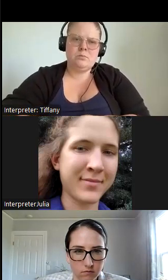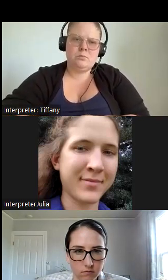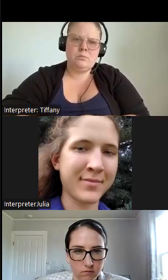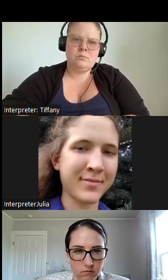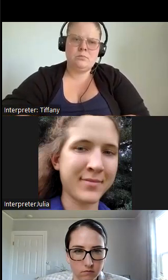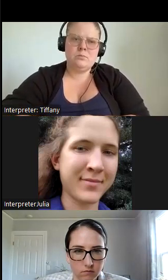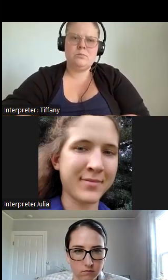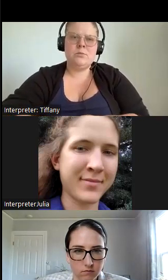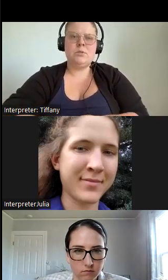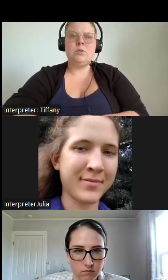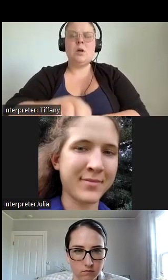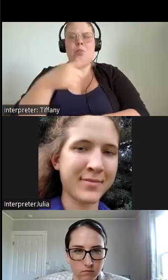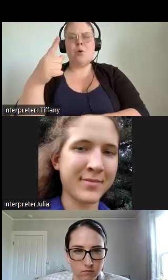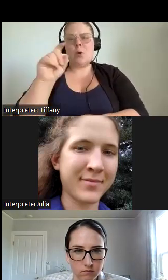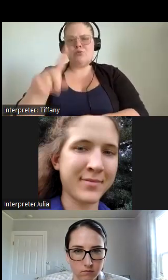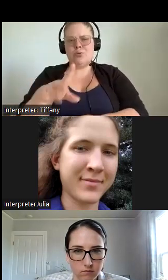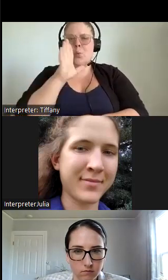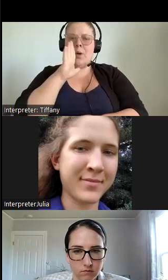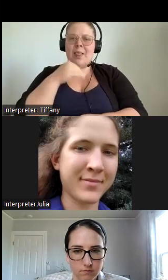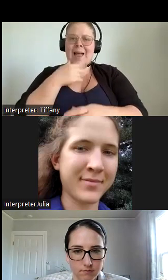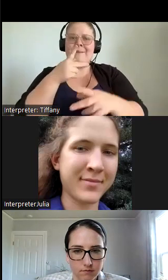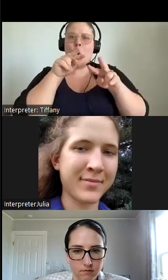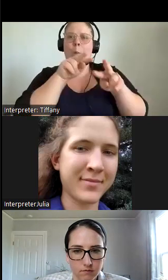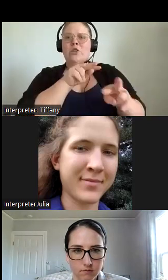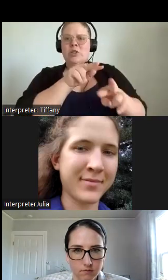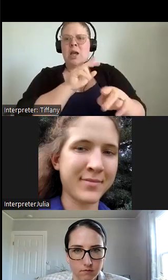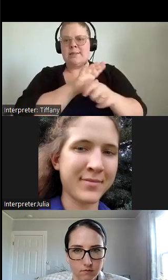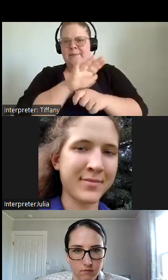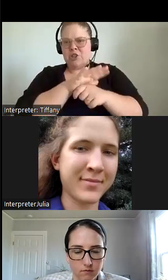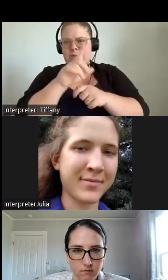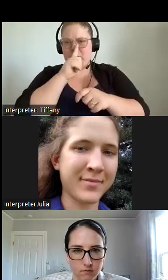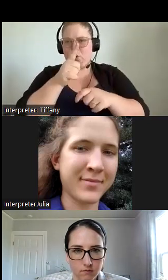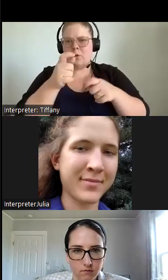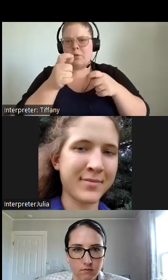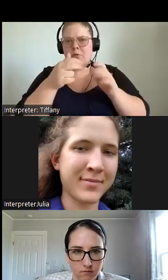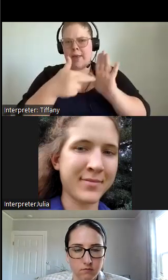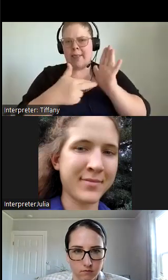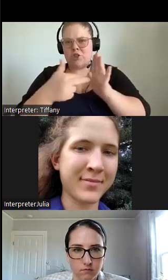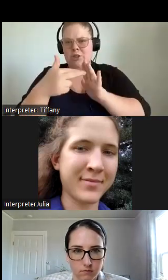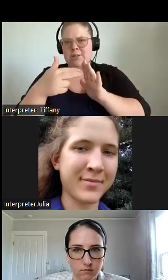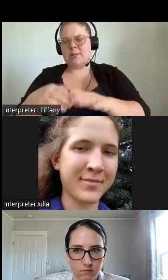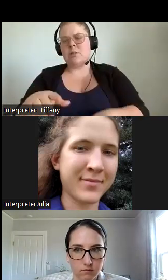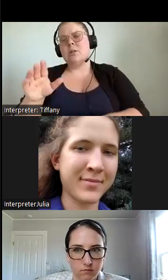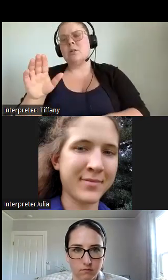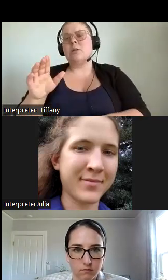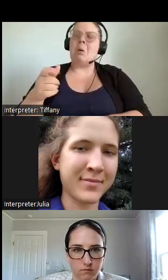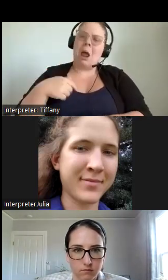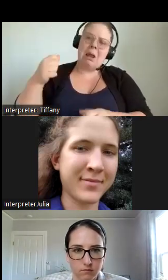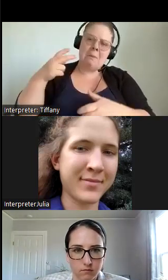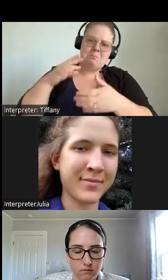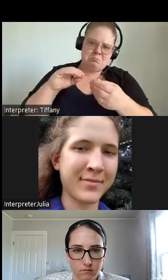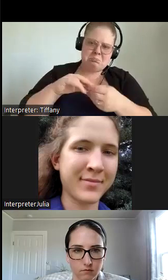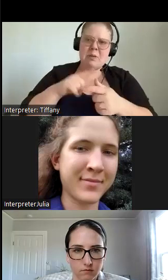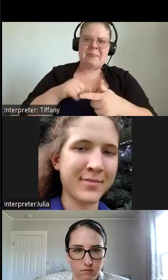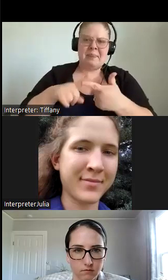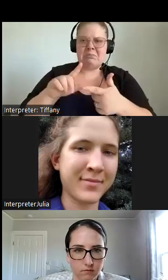be oversight that is sufficient for these regulations? So I can speak a little bit to that, and then Erica and Tom, if you